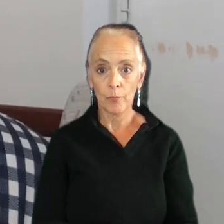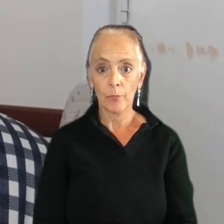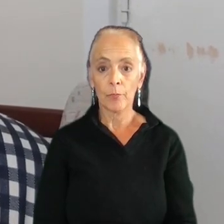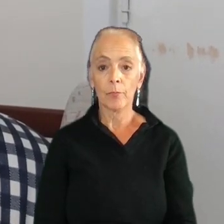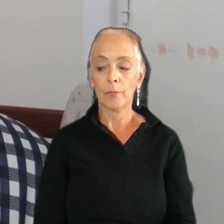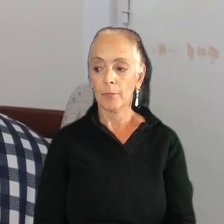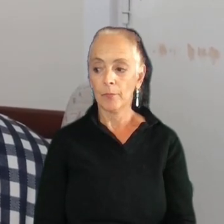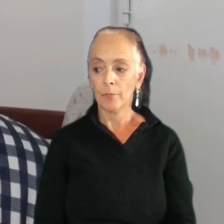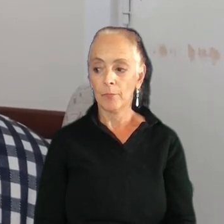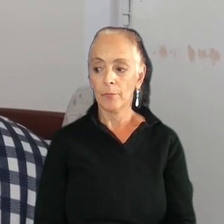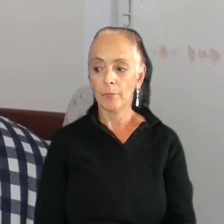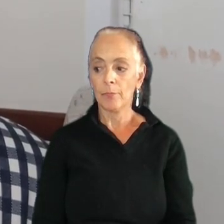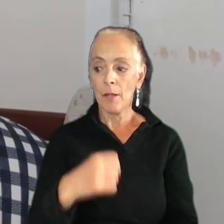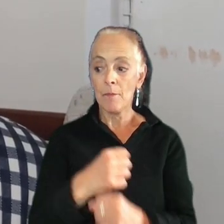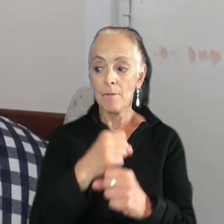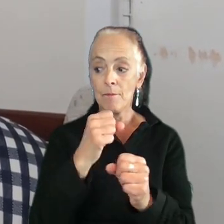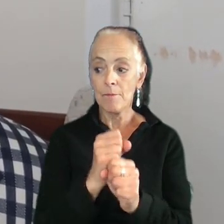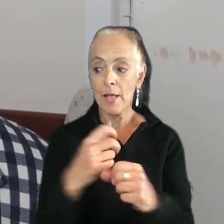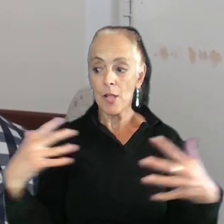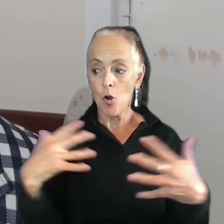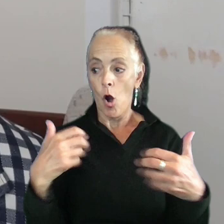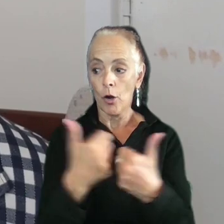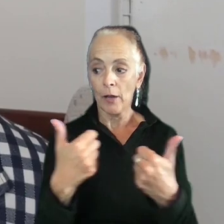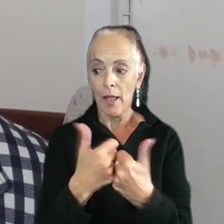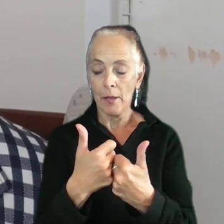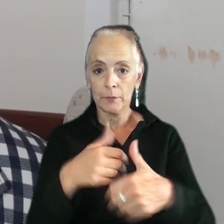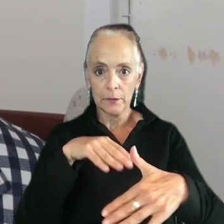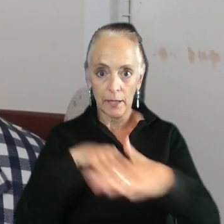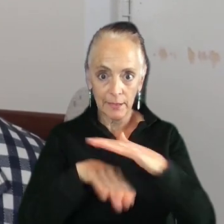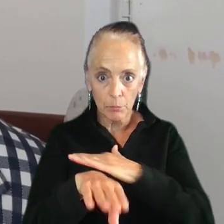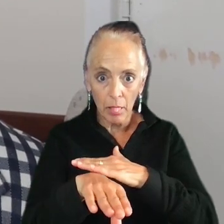make holiday games accessible